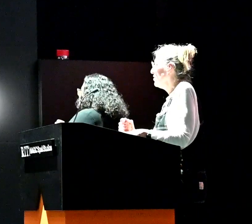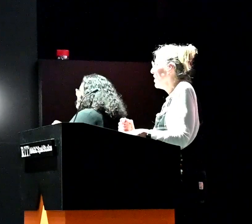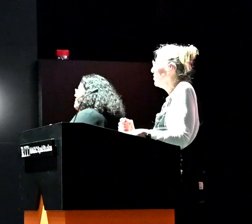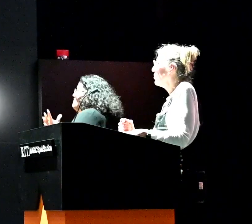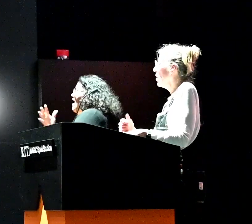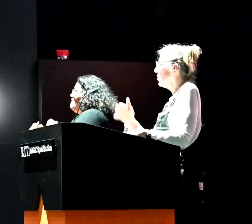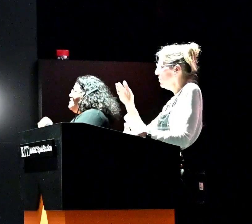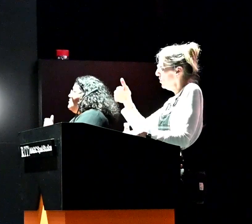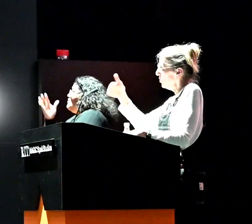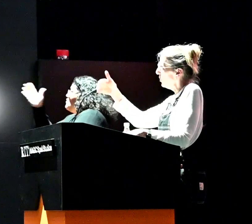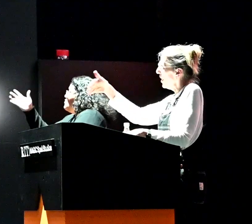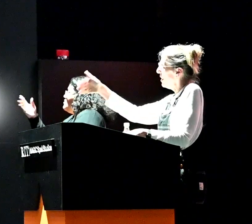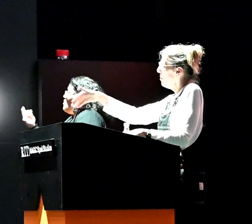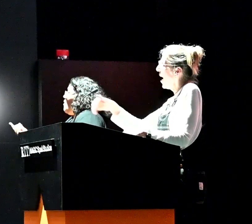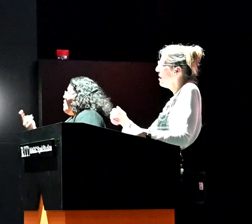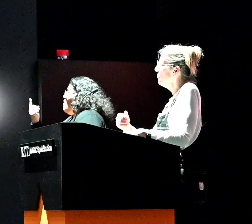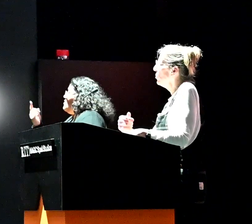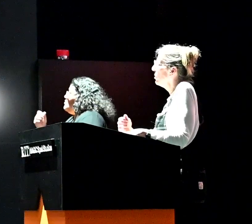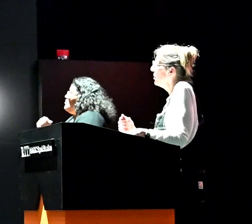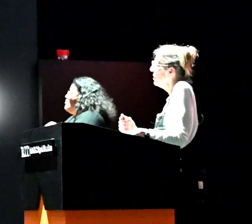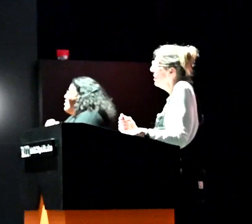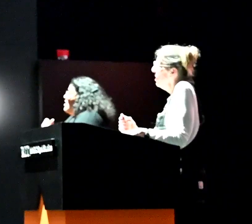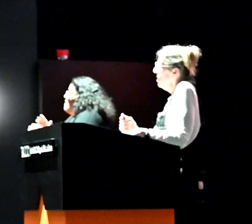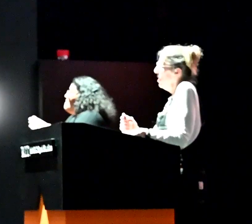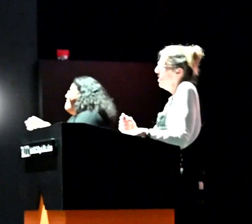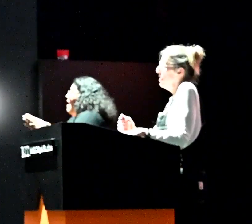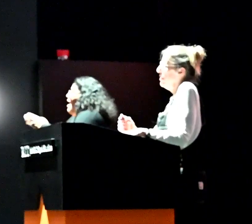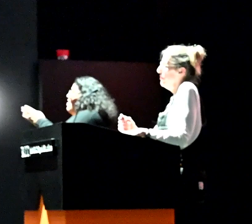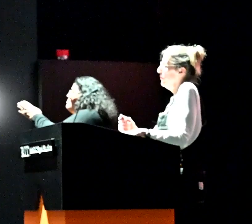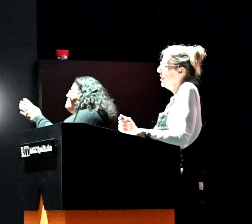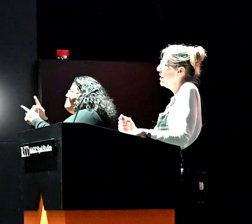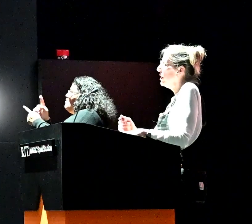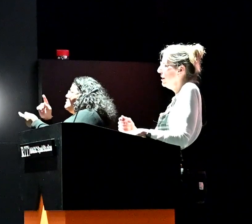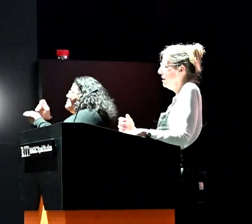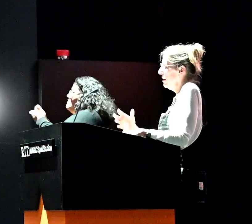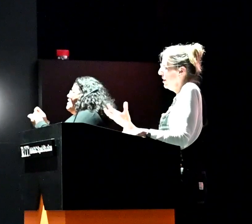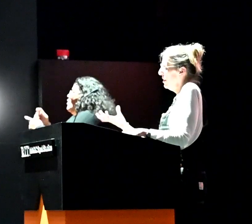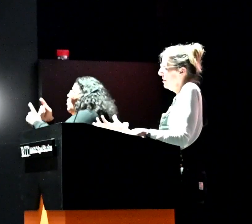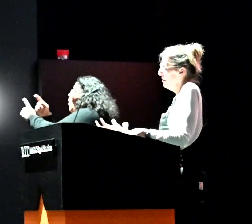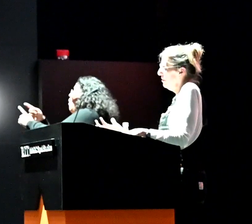5 years down the road to create a path forward.